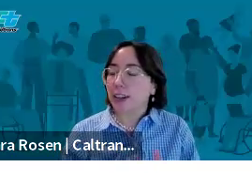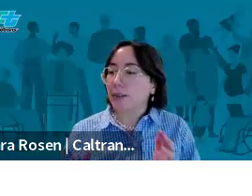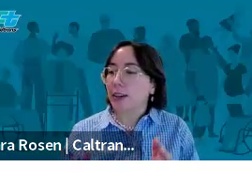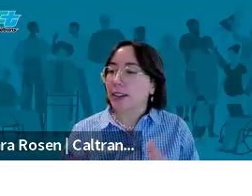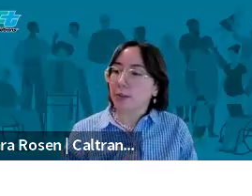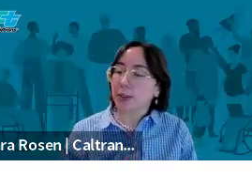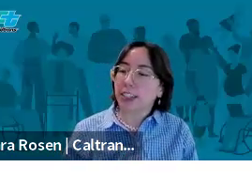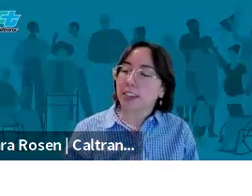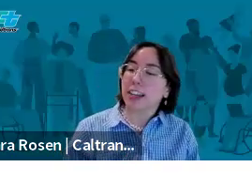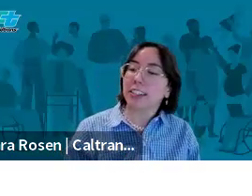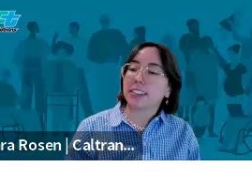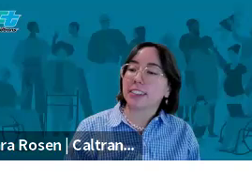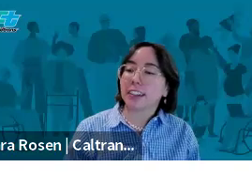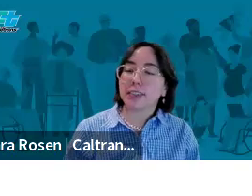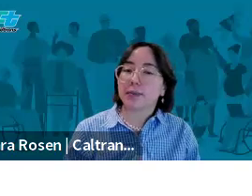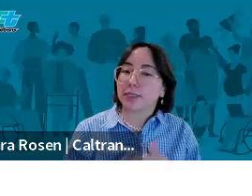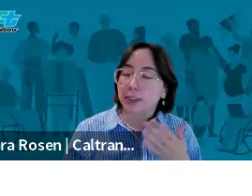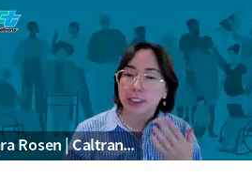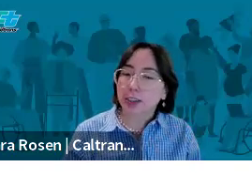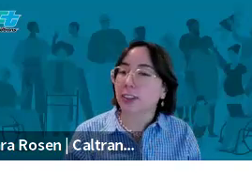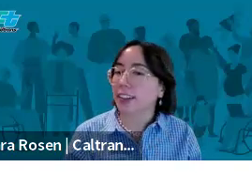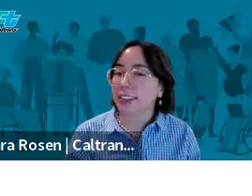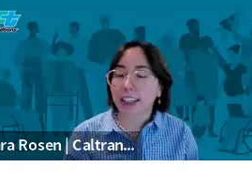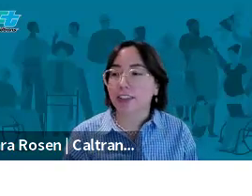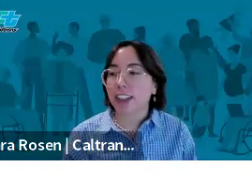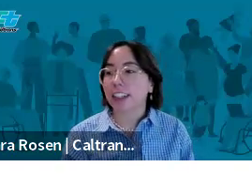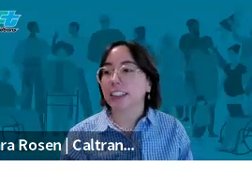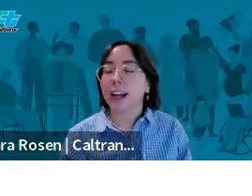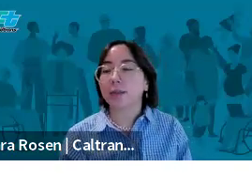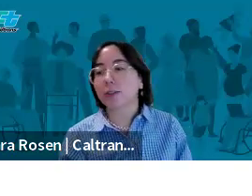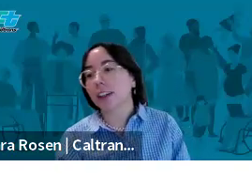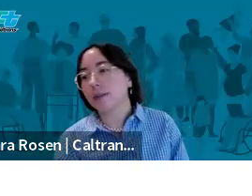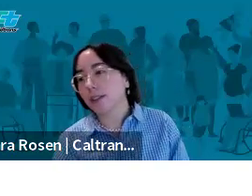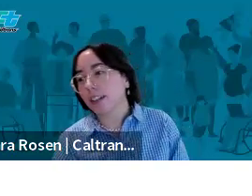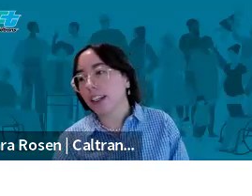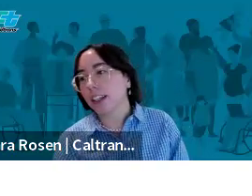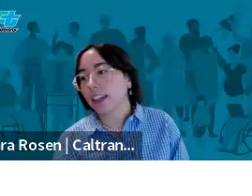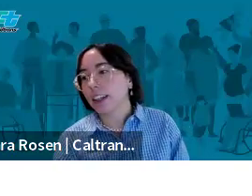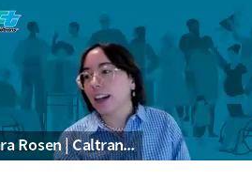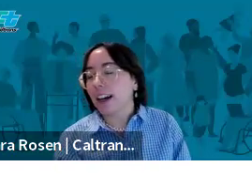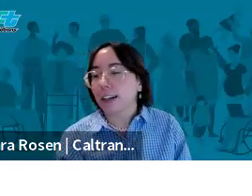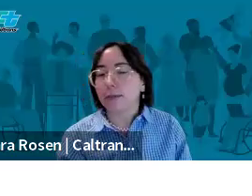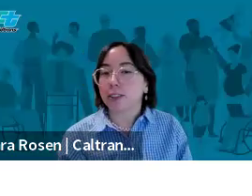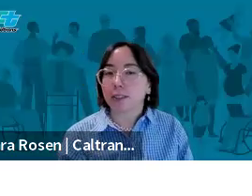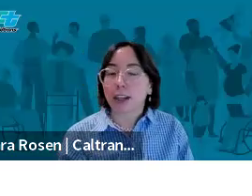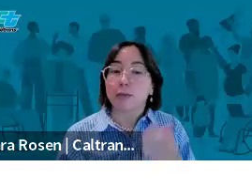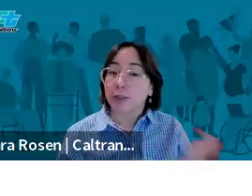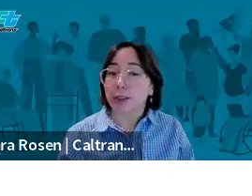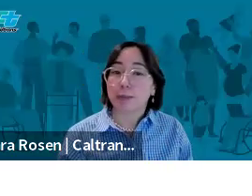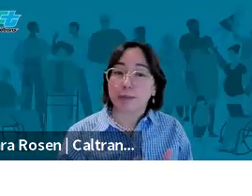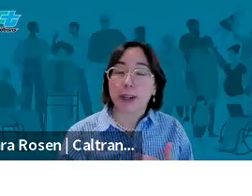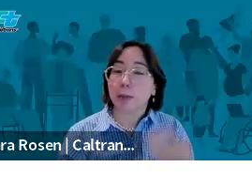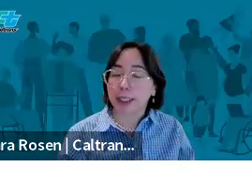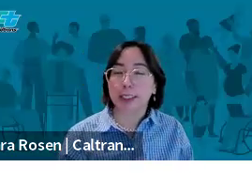also we talk about in-person events, scheduling these at convenient times for community to